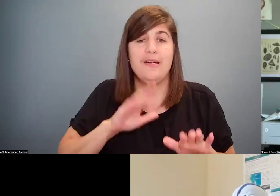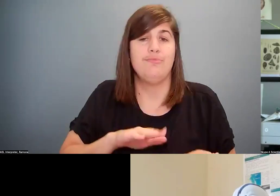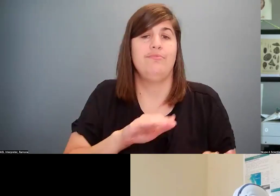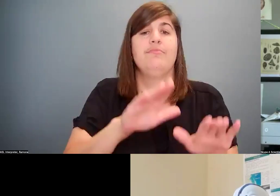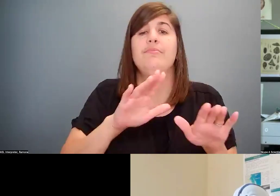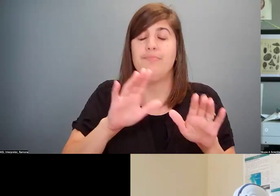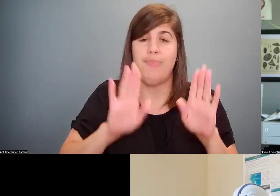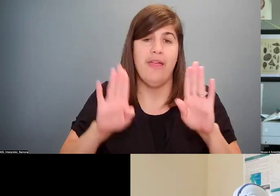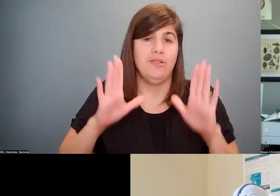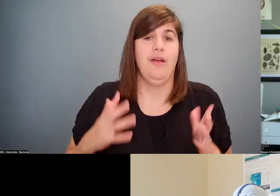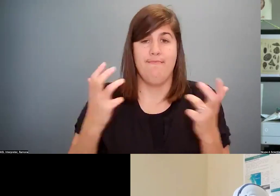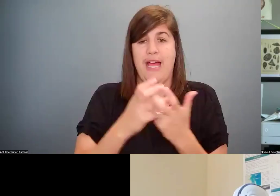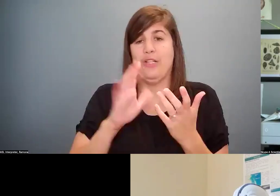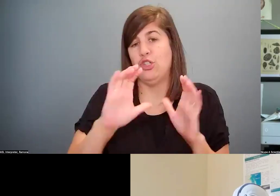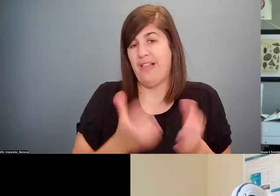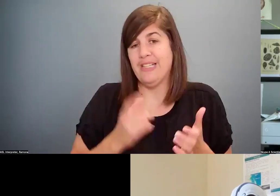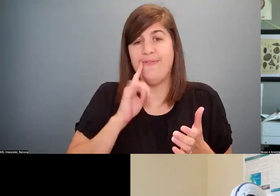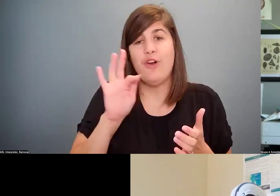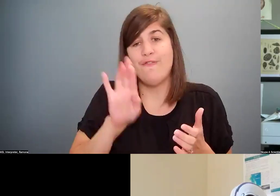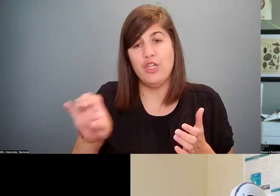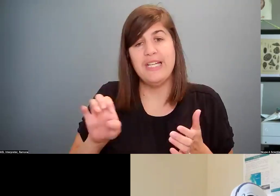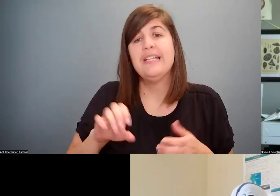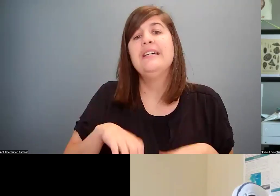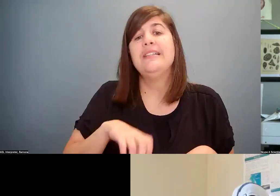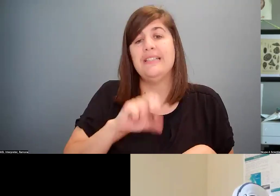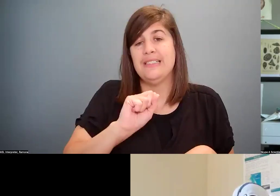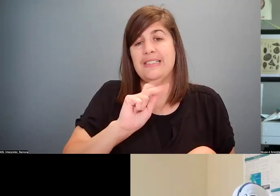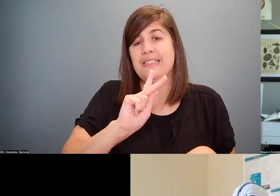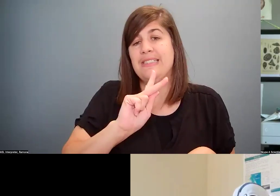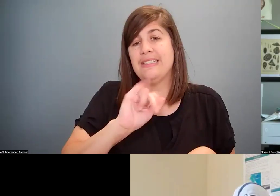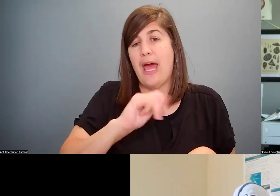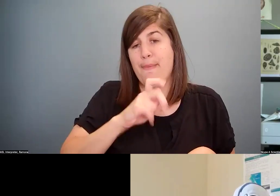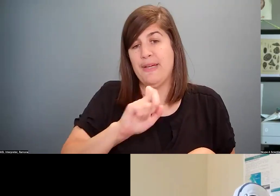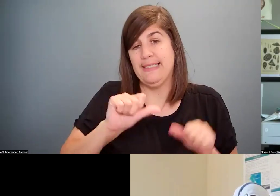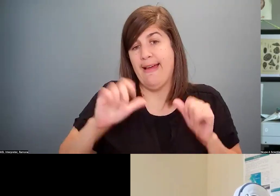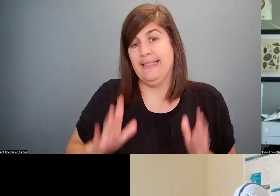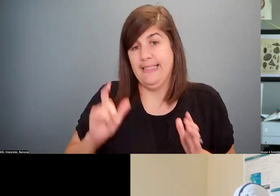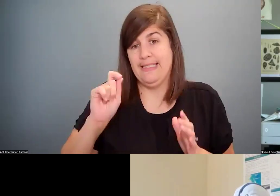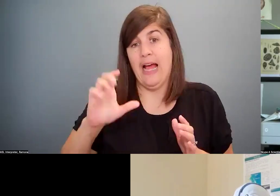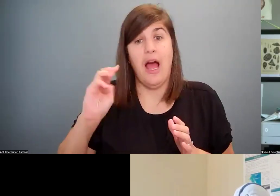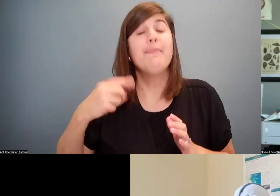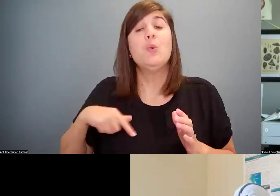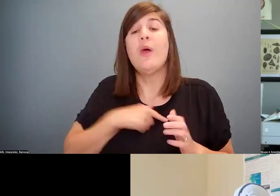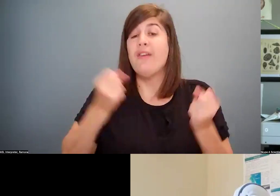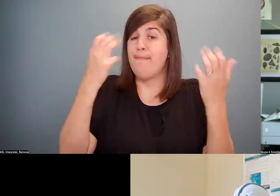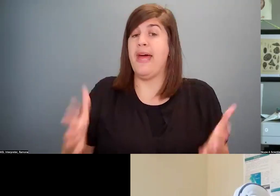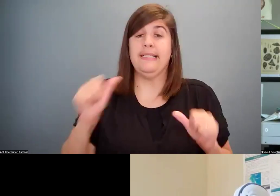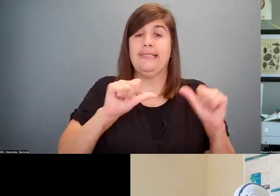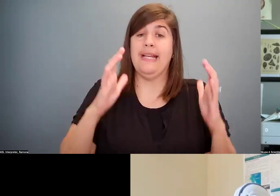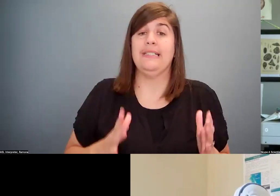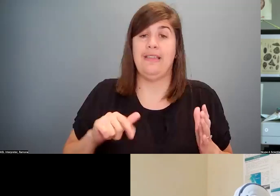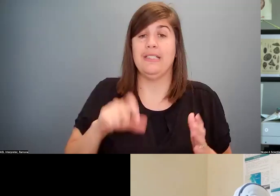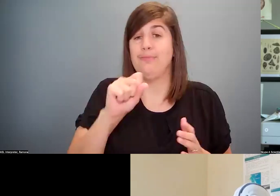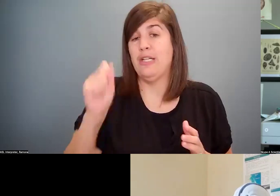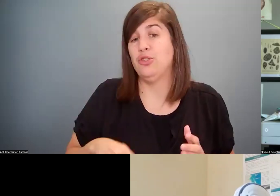just your class for free on skypeascientist.com. We have like plenty of scientists to go around this semester. We're